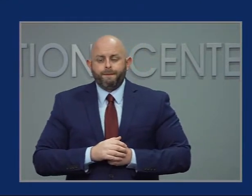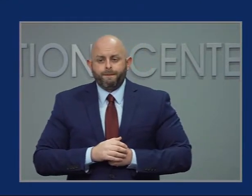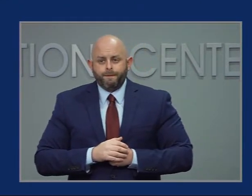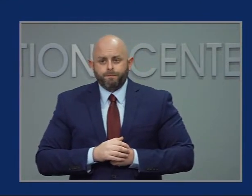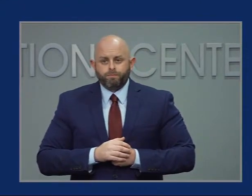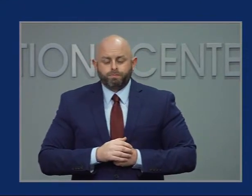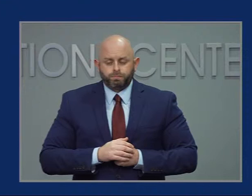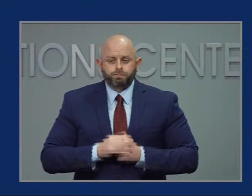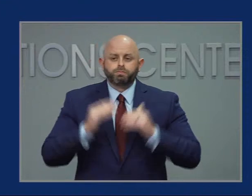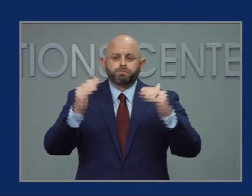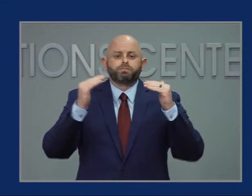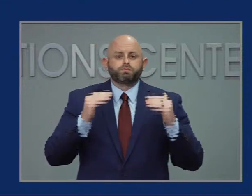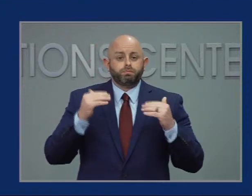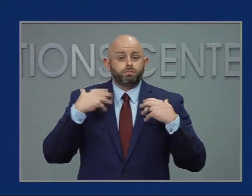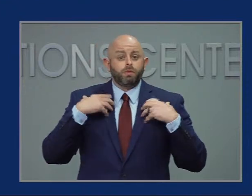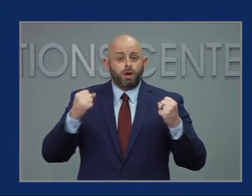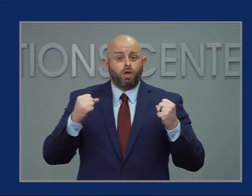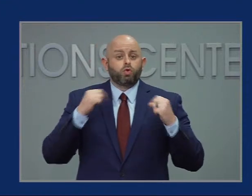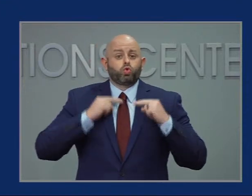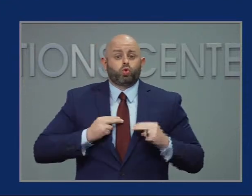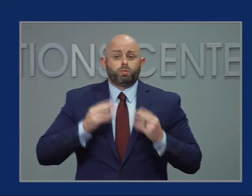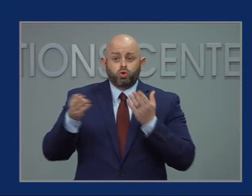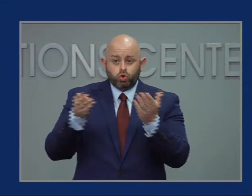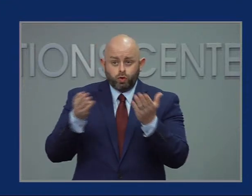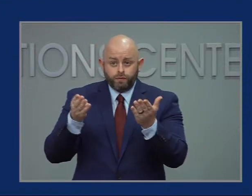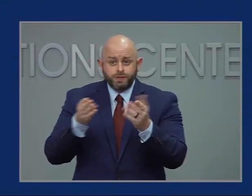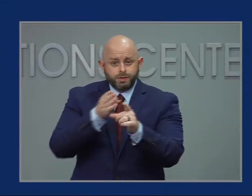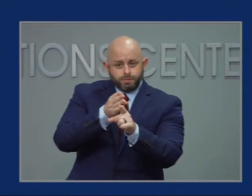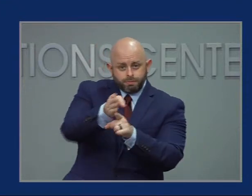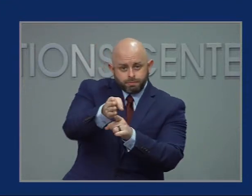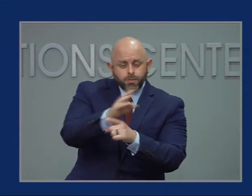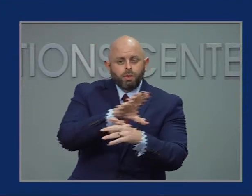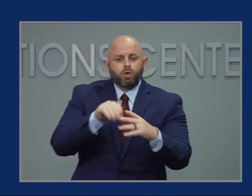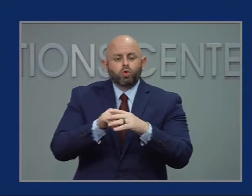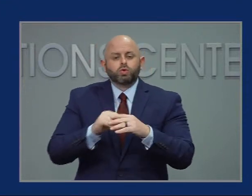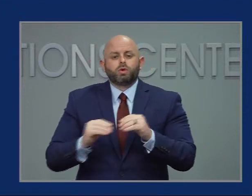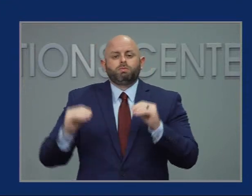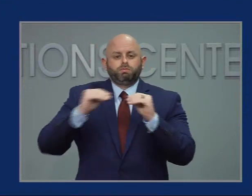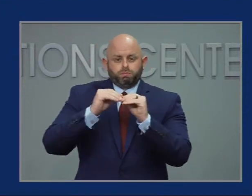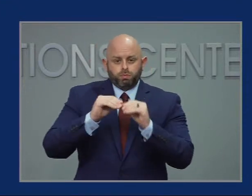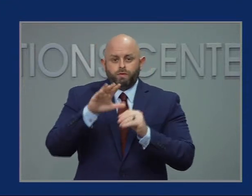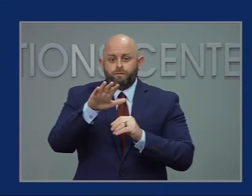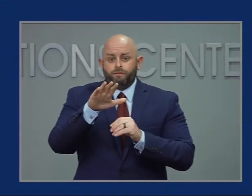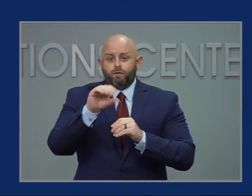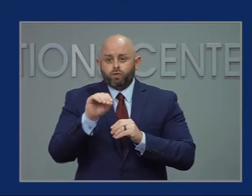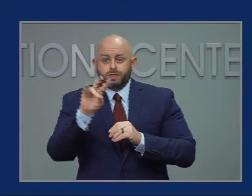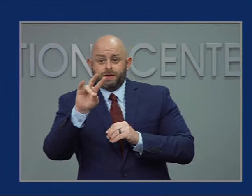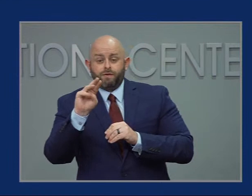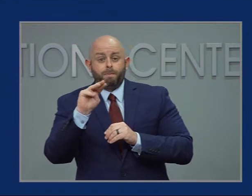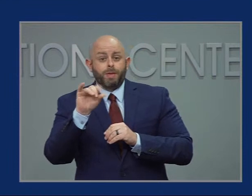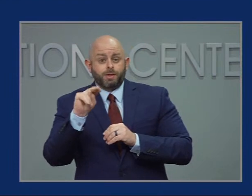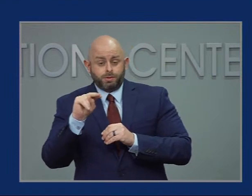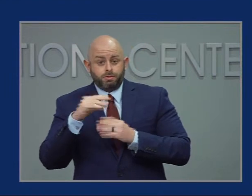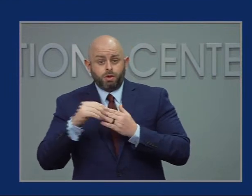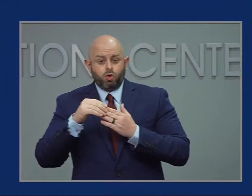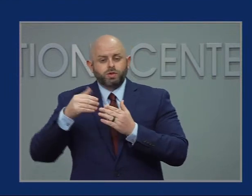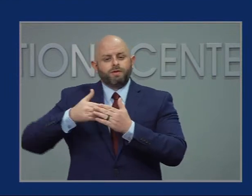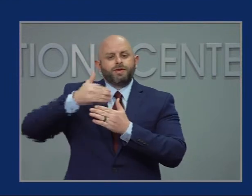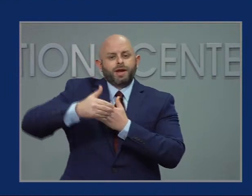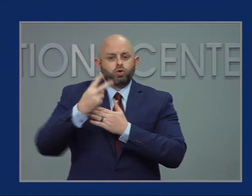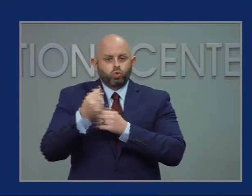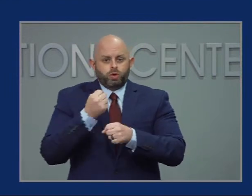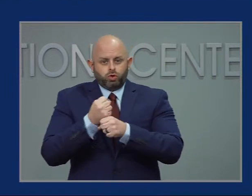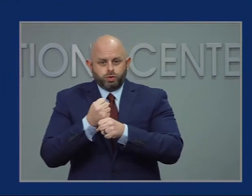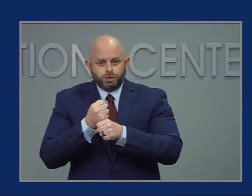In the health and human services area, it includes an additional $500 million over the next 2 years. As